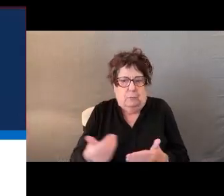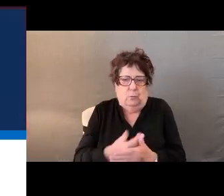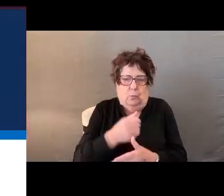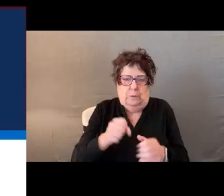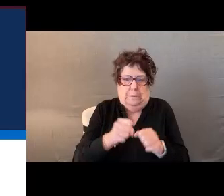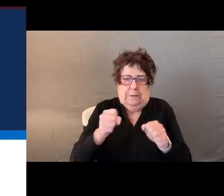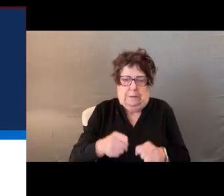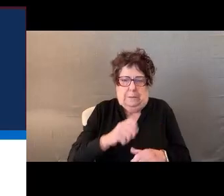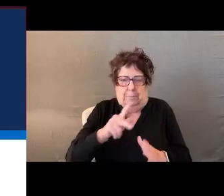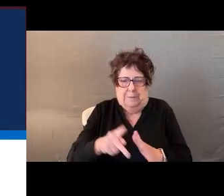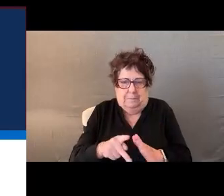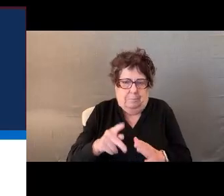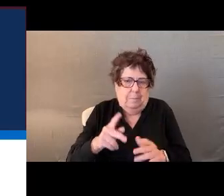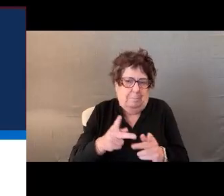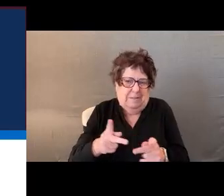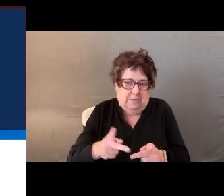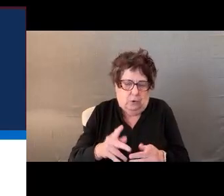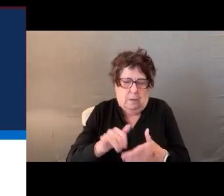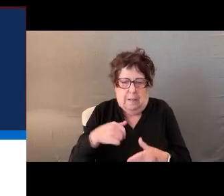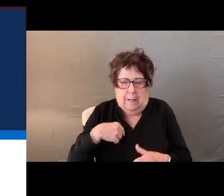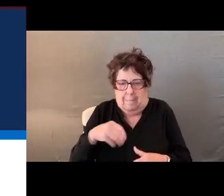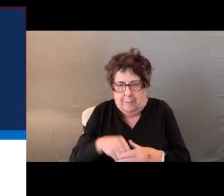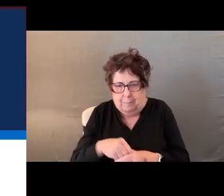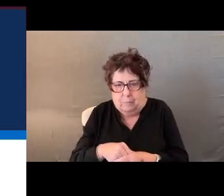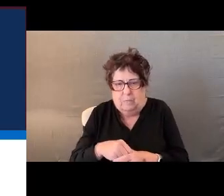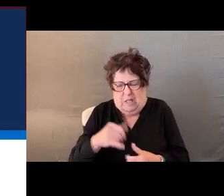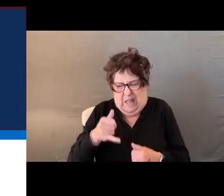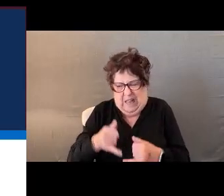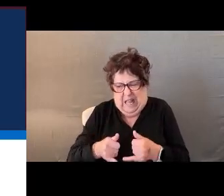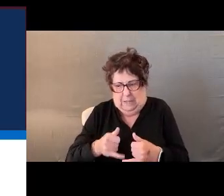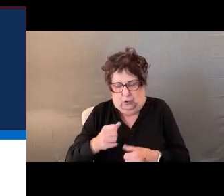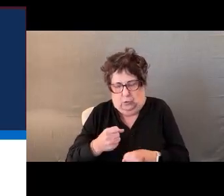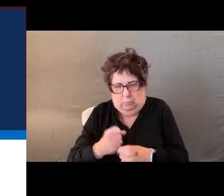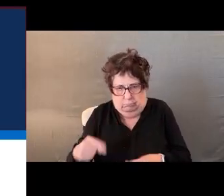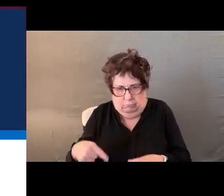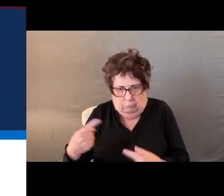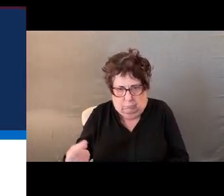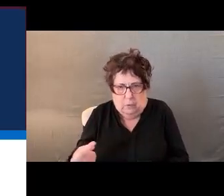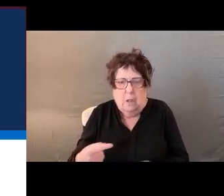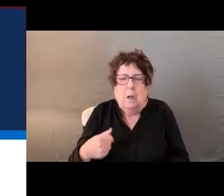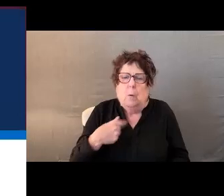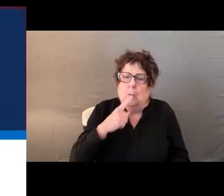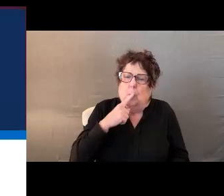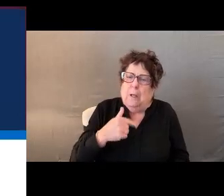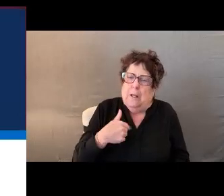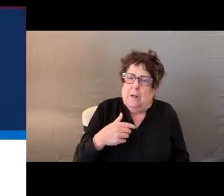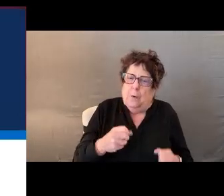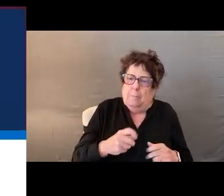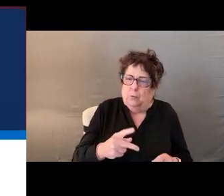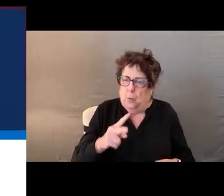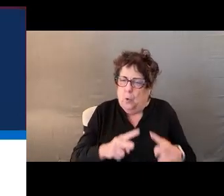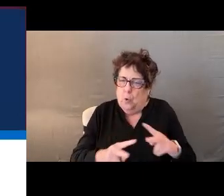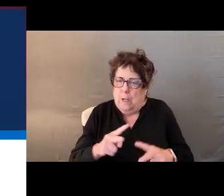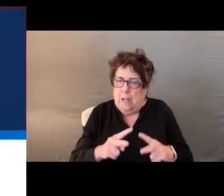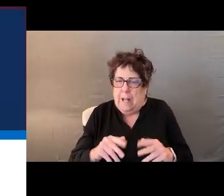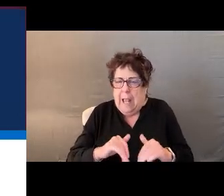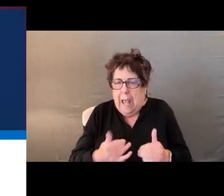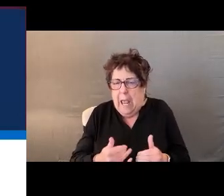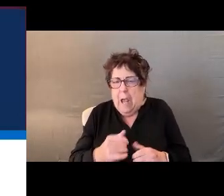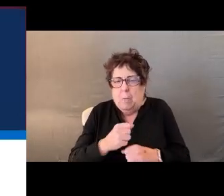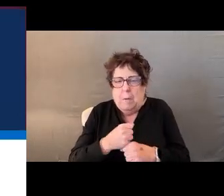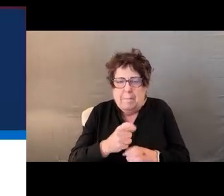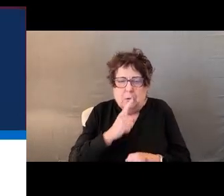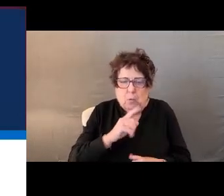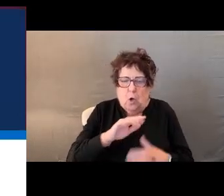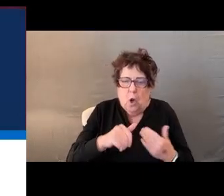at how do we make sure that all of our patients, all of our clients, the community, when they are